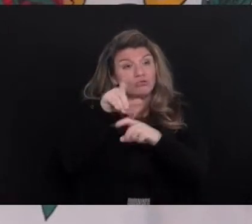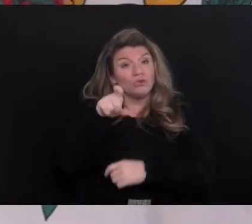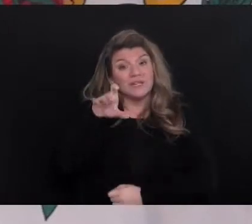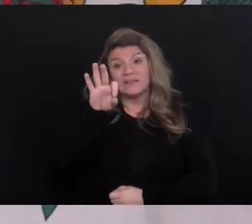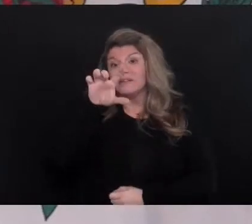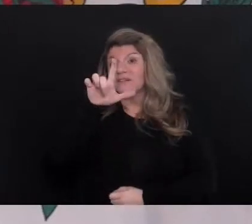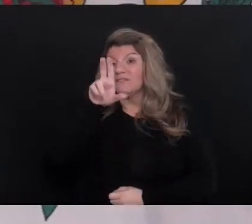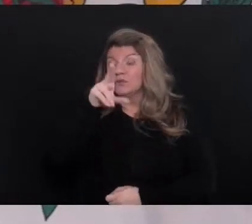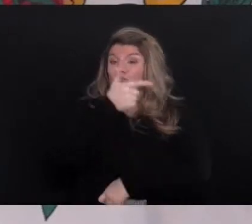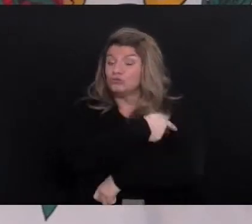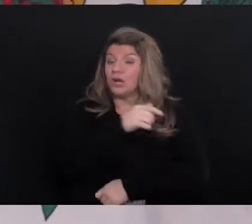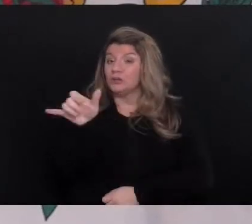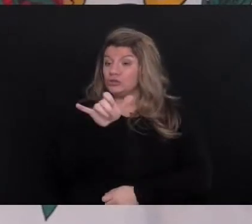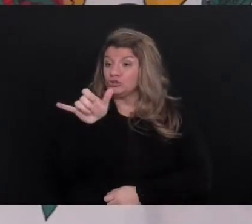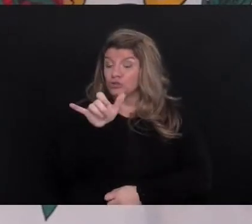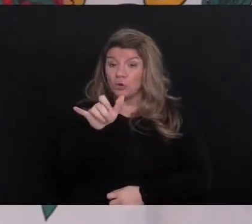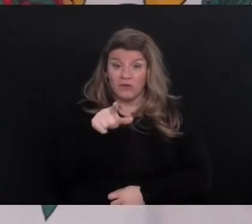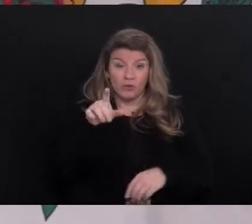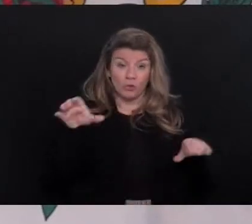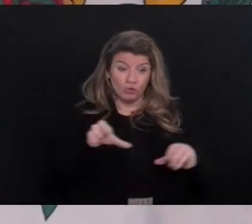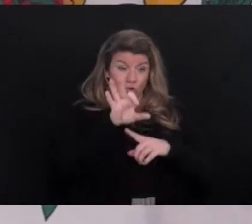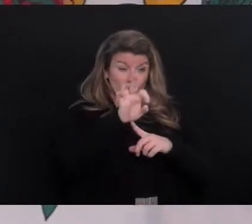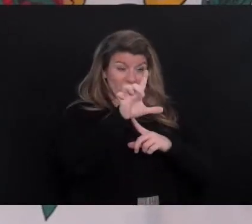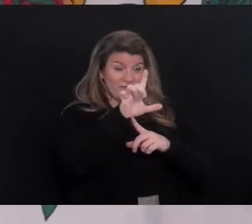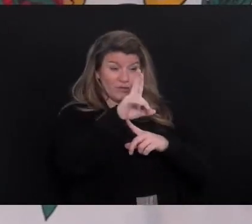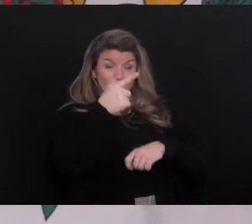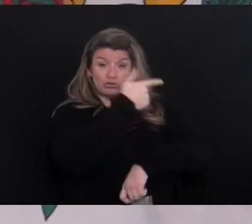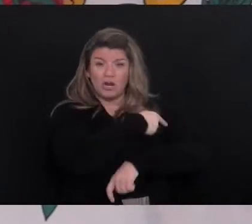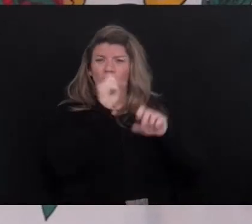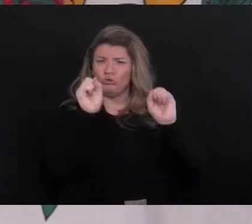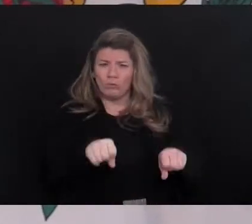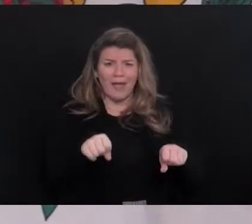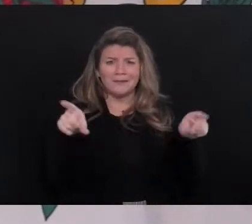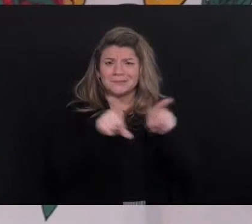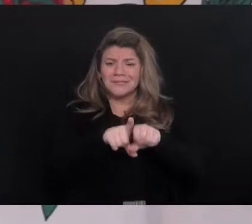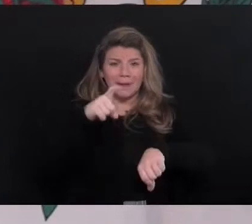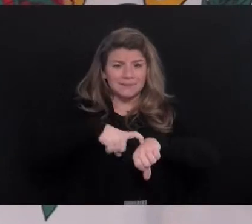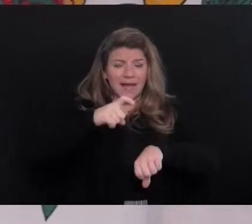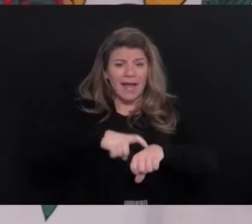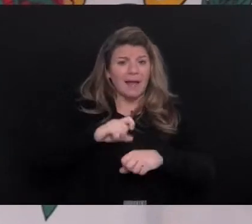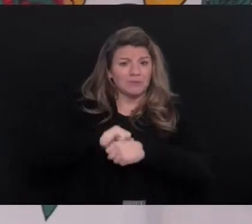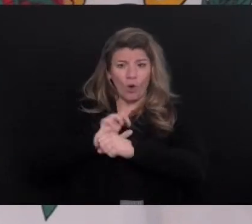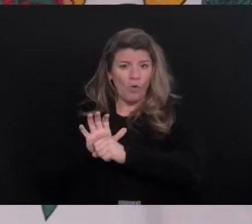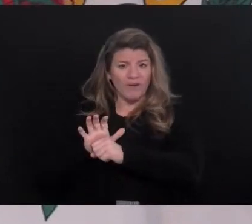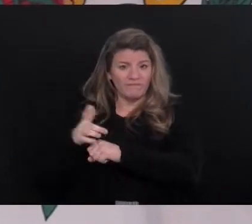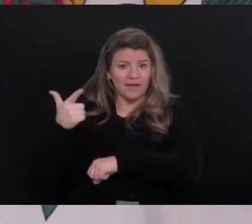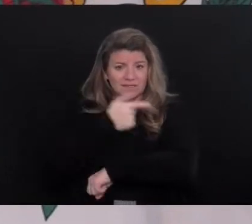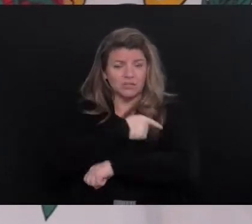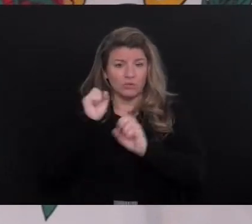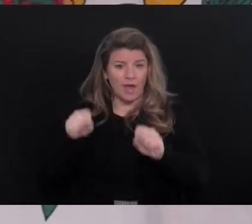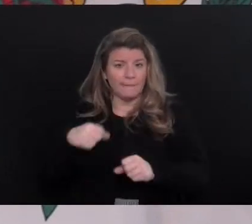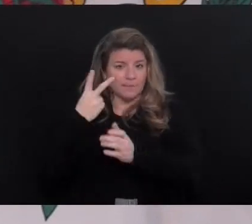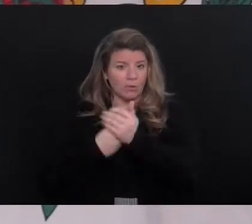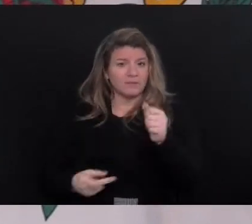and everything. If you'll get that flu shot, you can get it at the same time as your COVID vaccine.